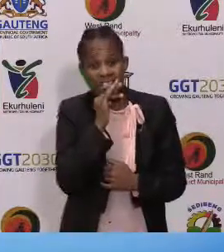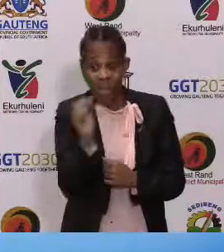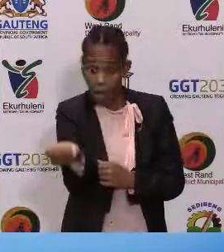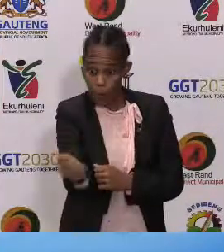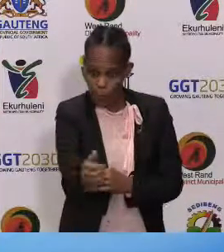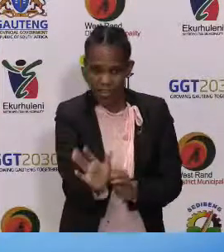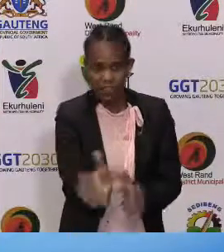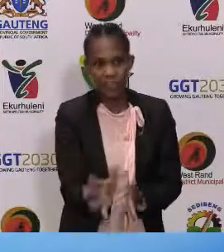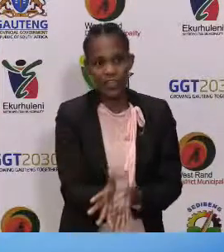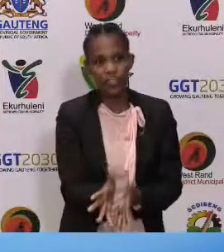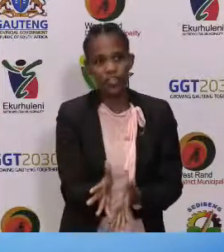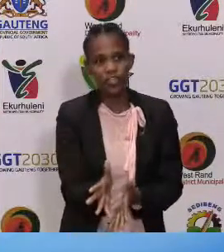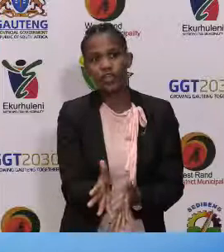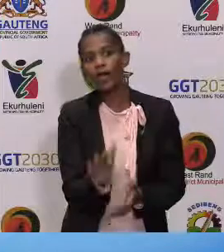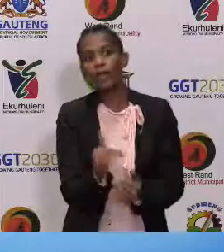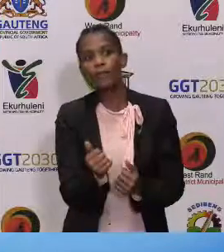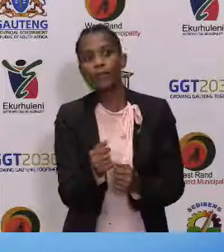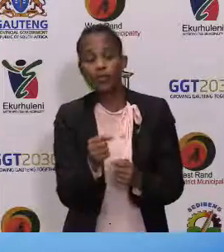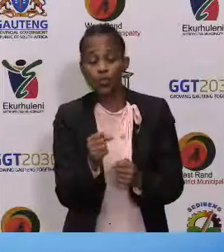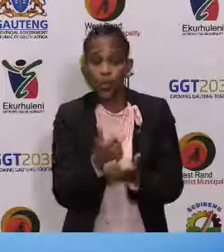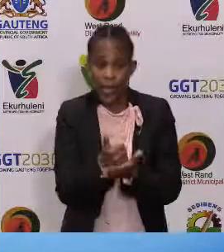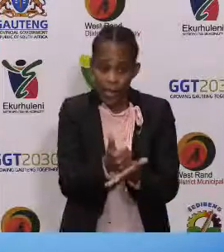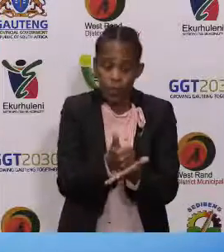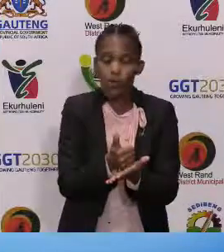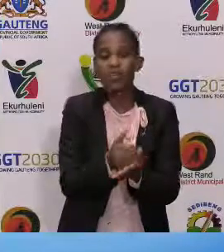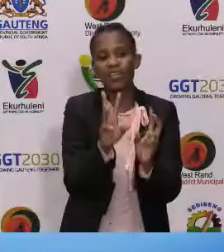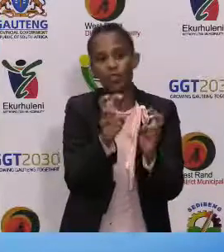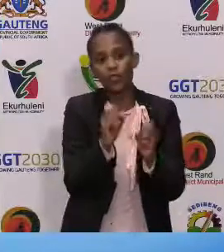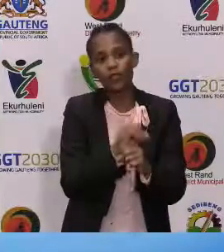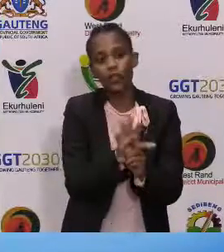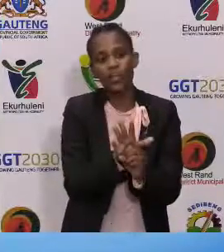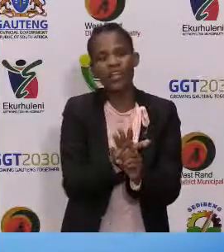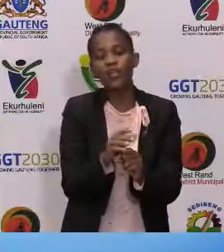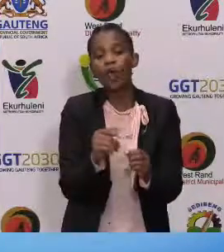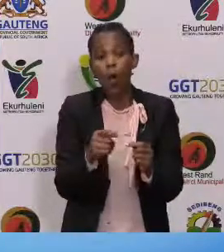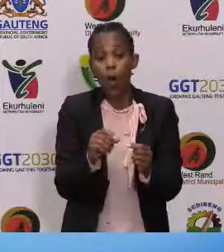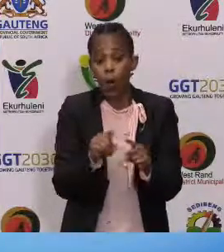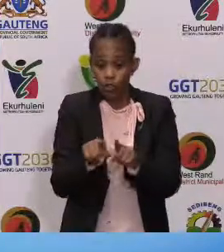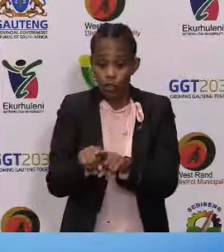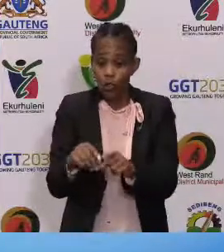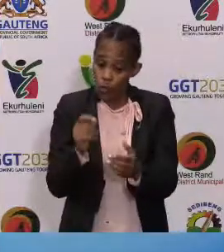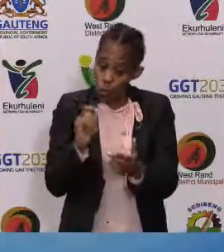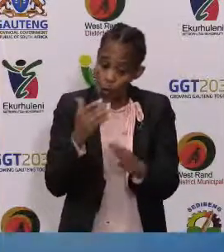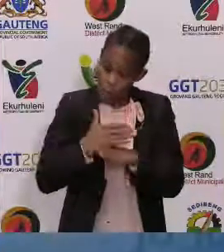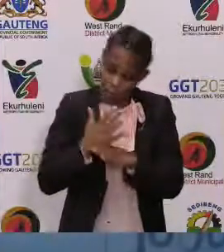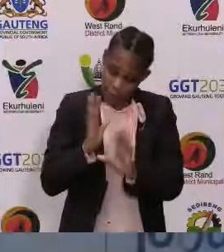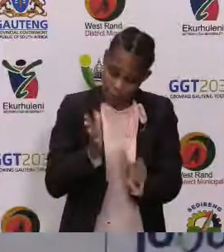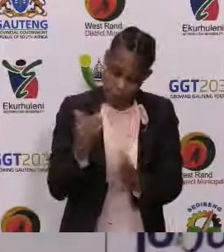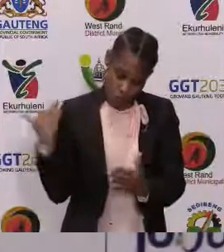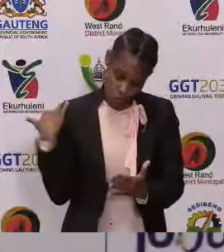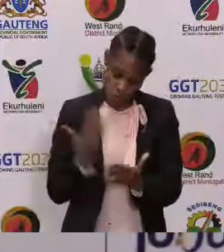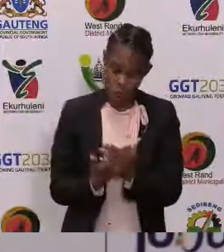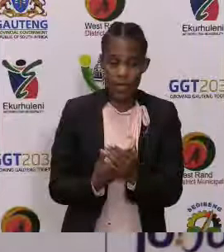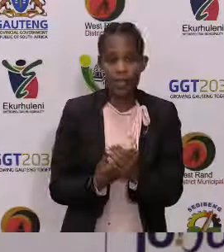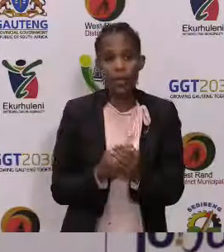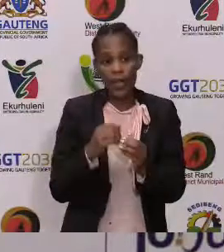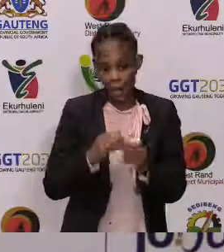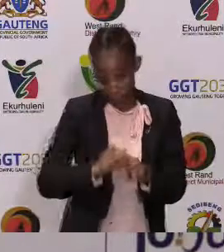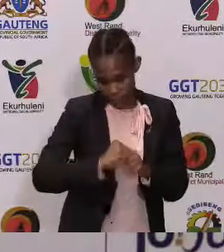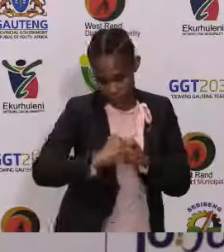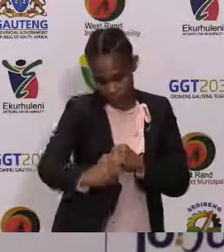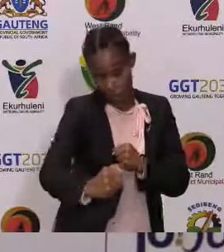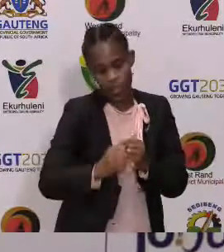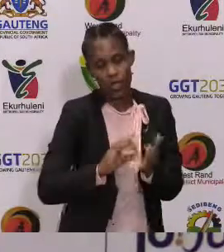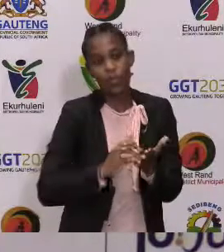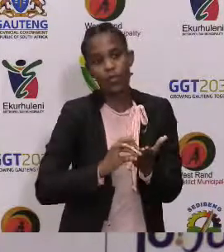appointed, and we've also, in terms of the contract, extended them because COVID is still with us. We also have an